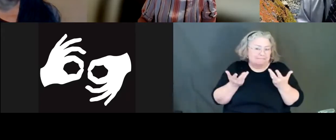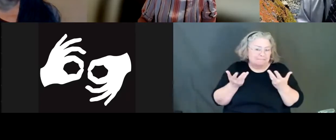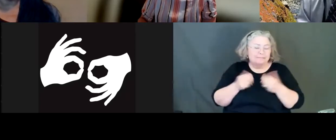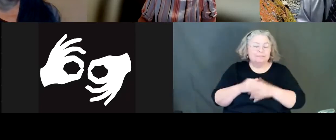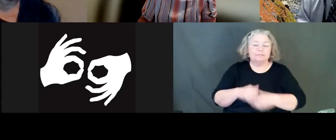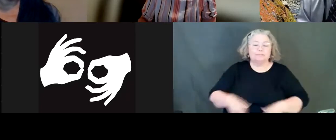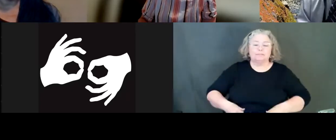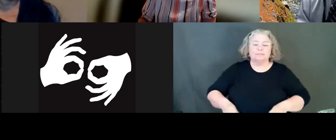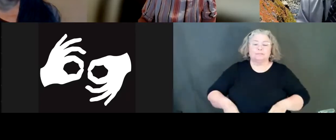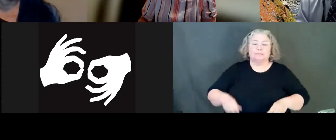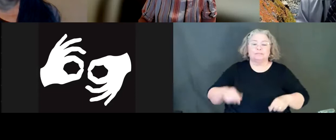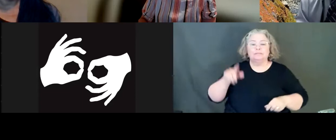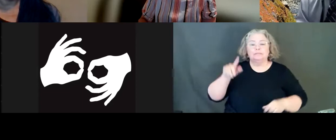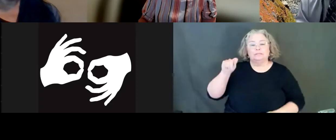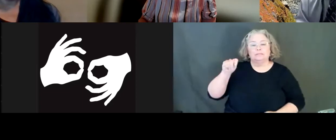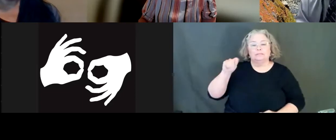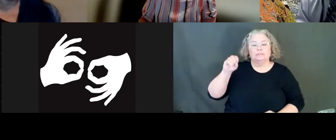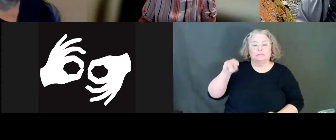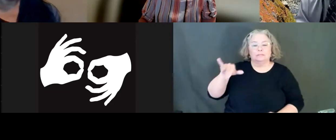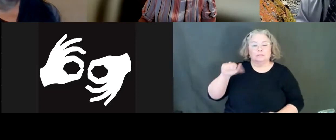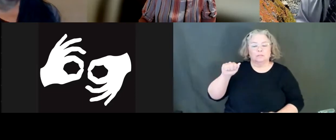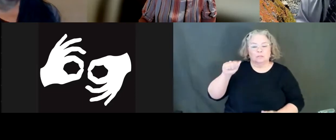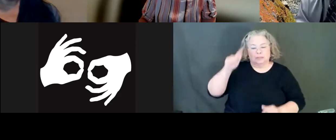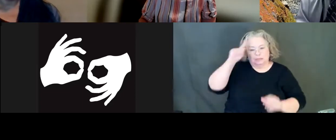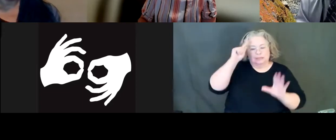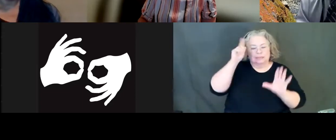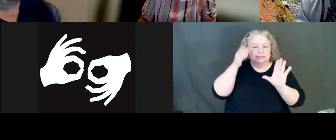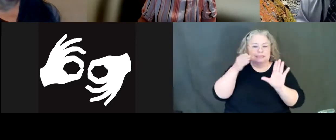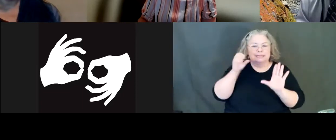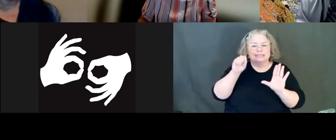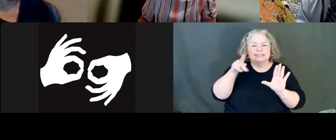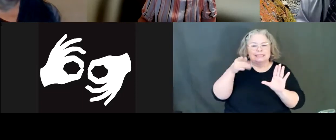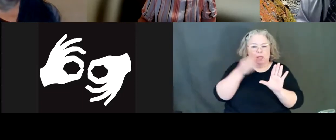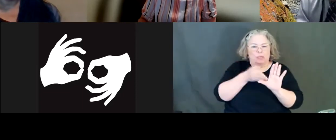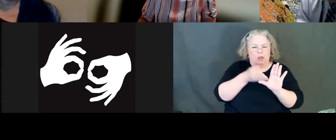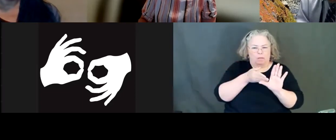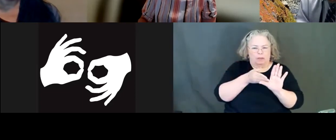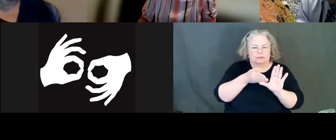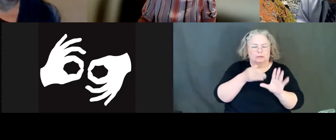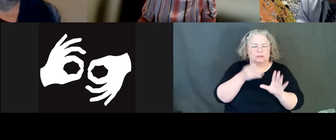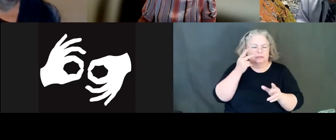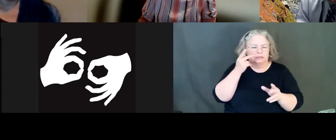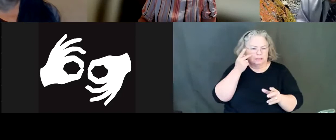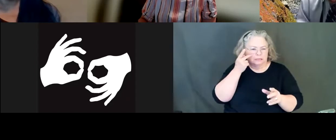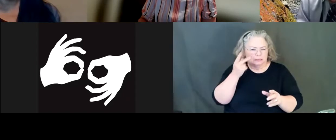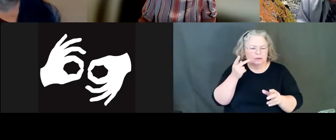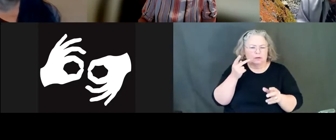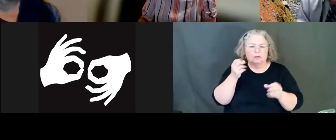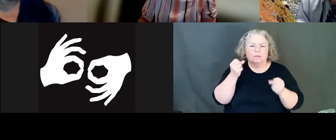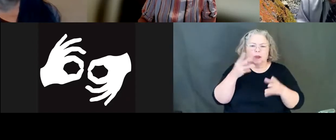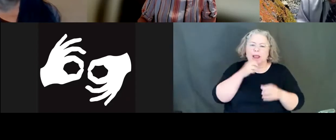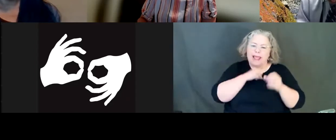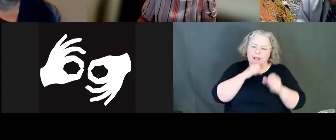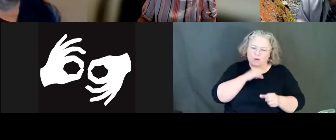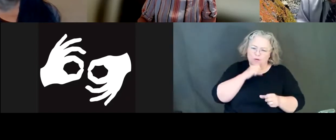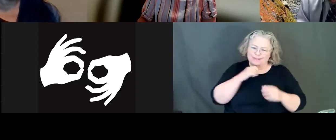All right, so Tanya is a psychotherapist in a private practice. She sees, or they see, a number of elderly